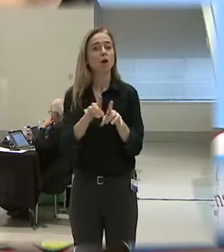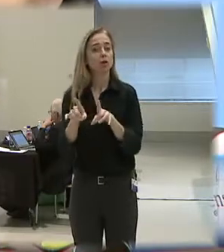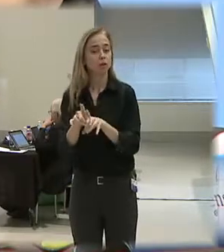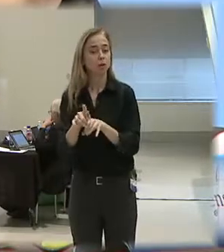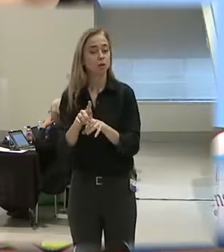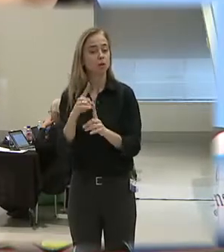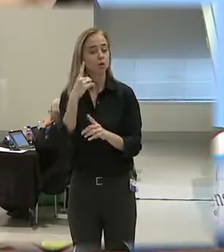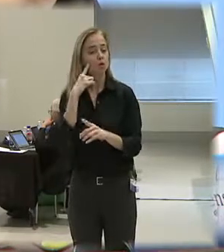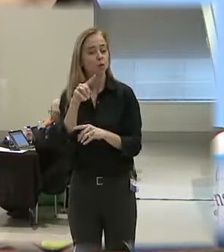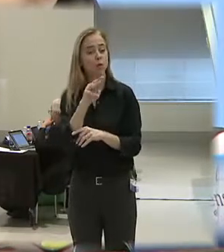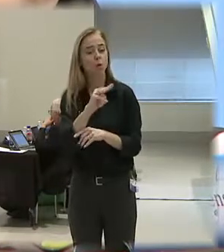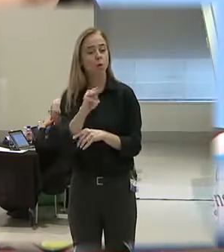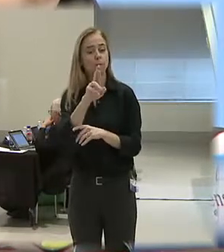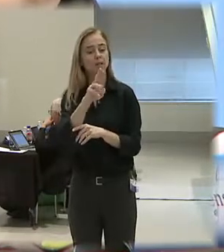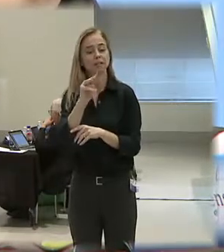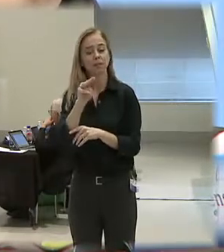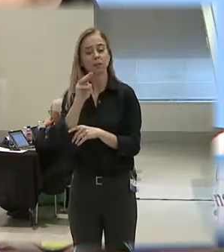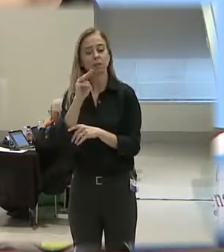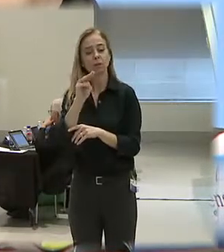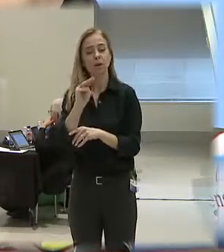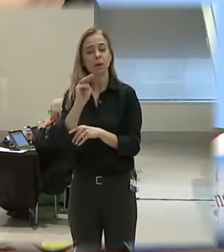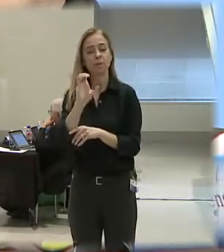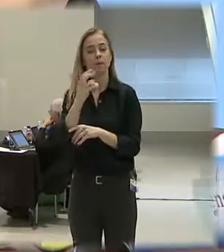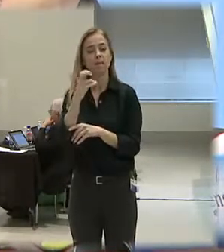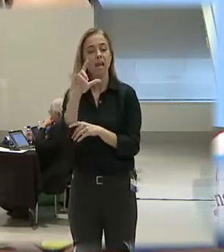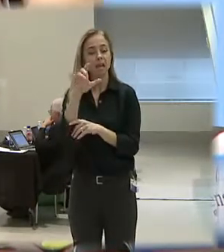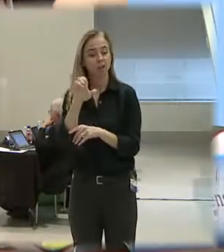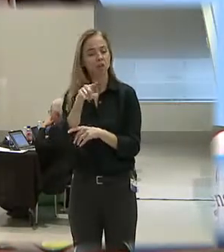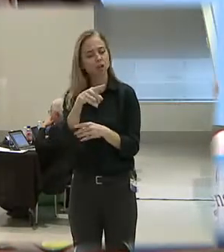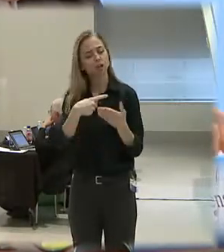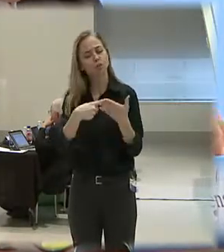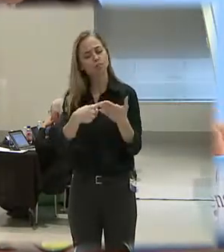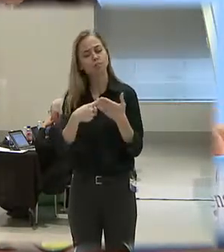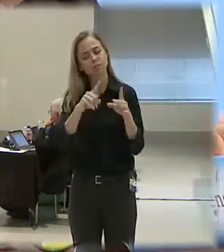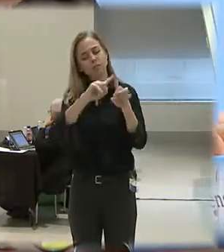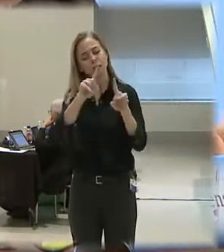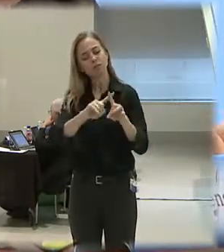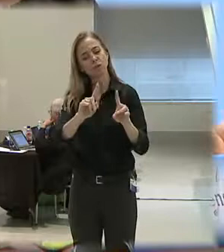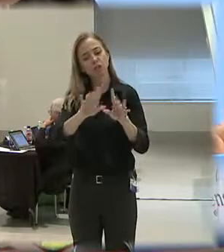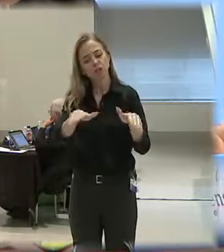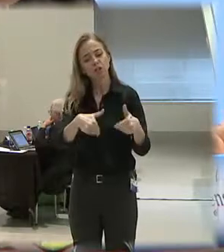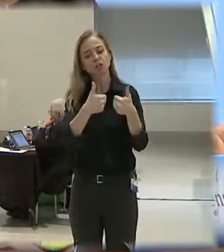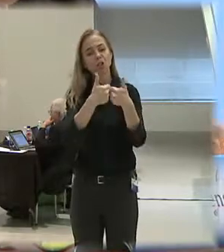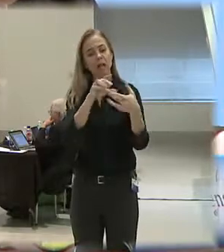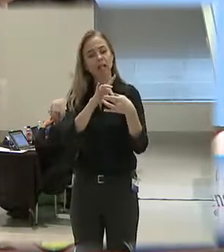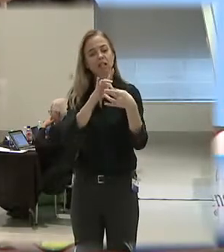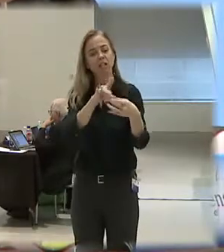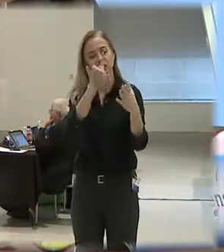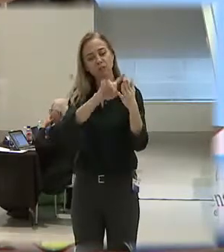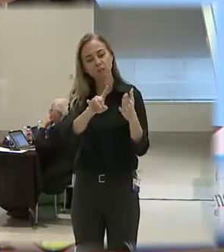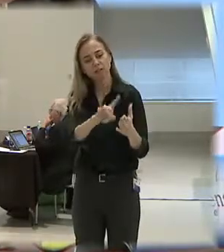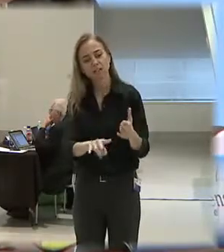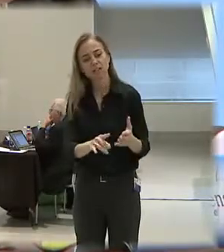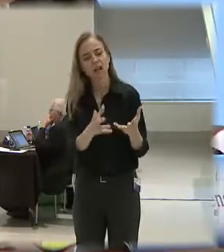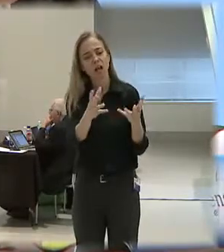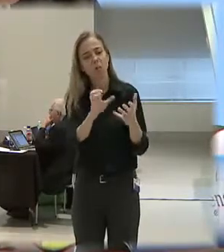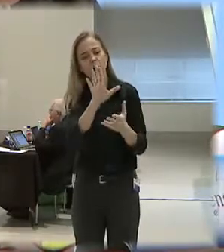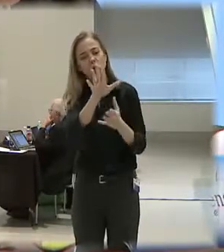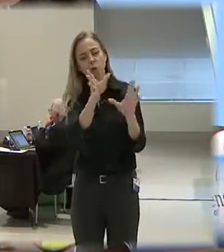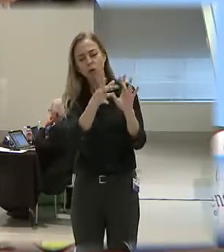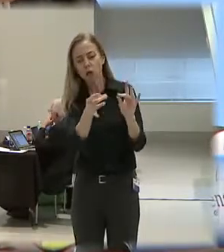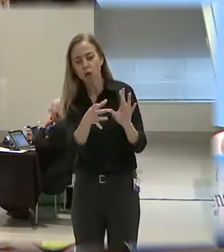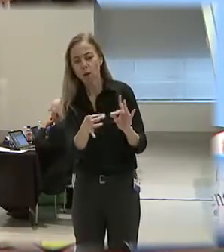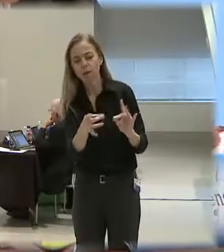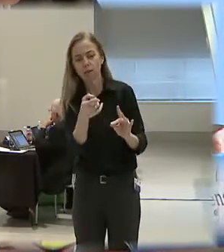Mr. McHale, is for you. You talked about the challenges of these investigations, and I guess I'd just like your comment in response to